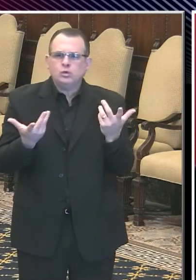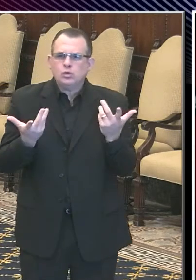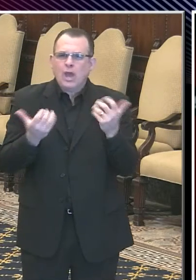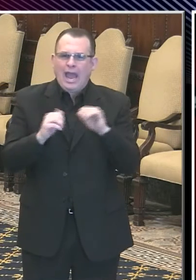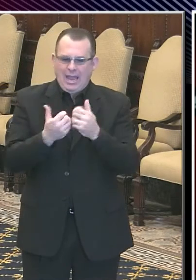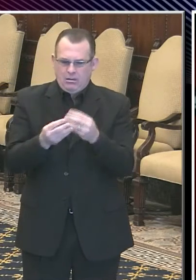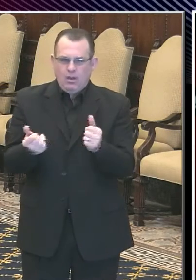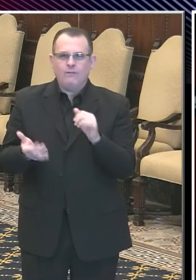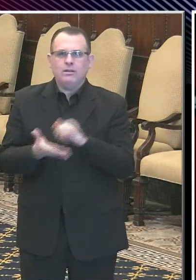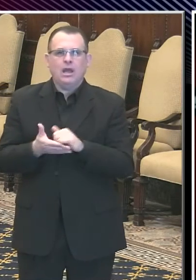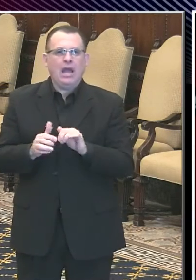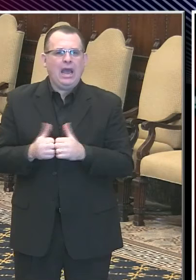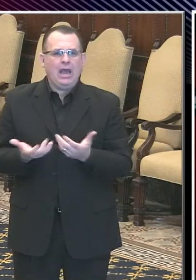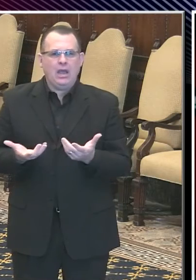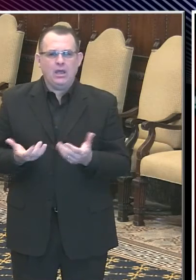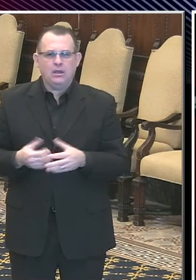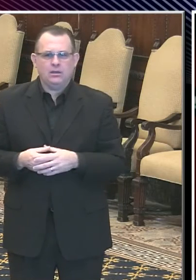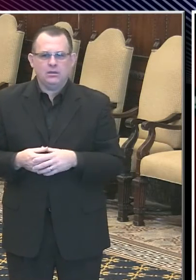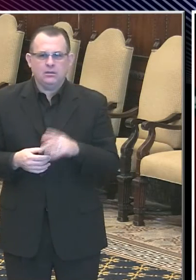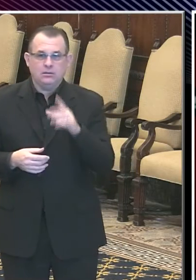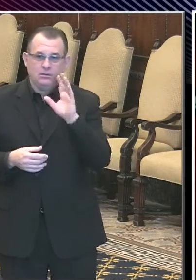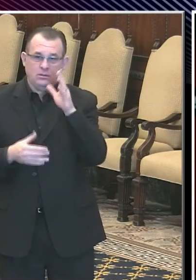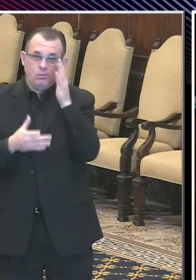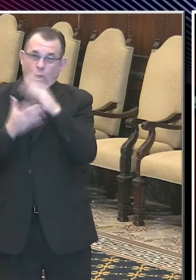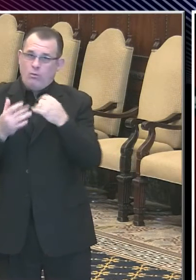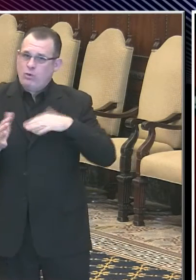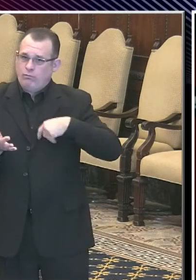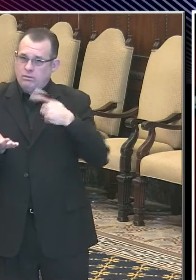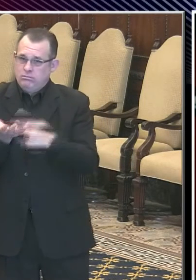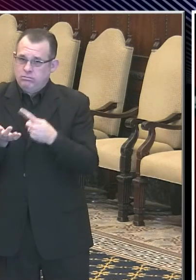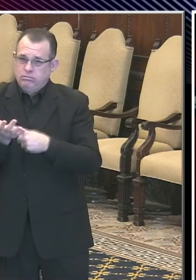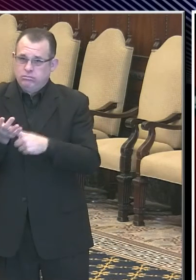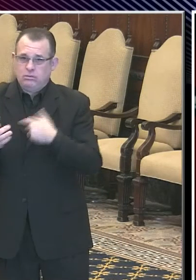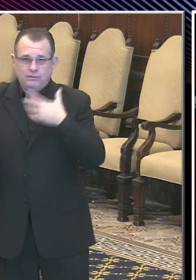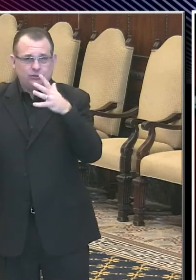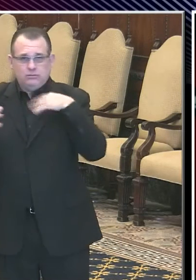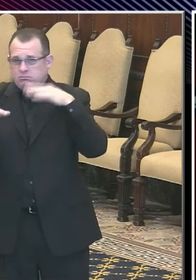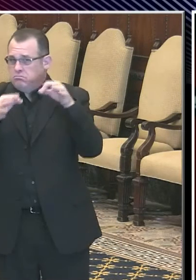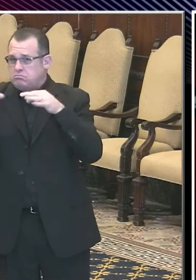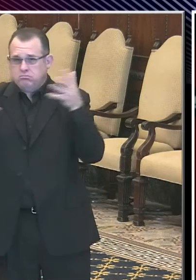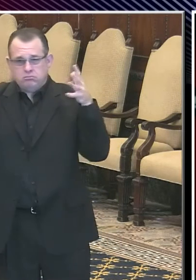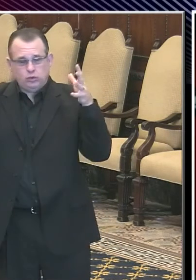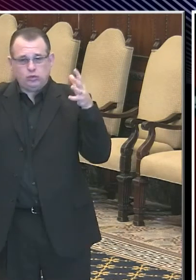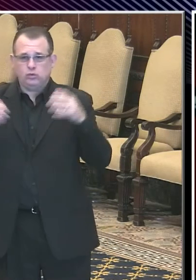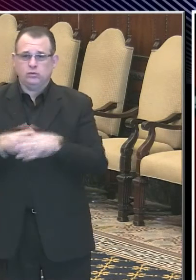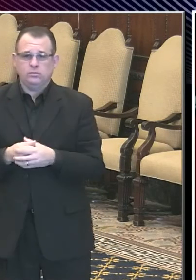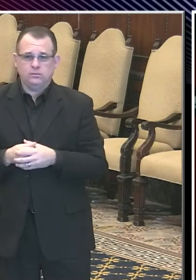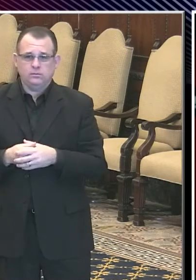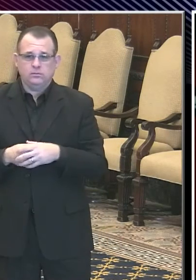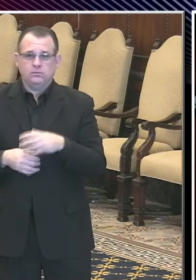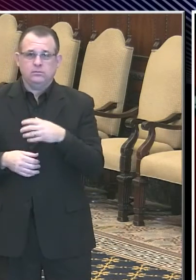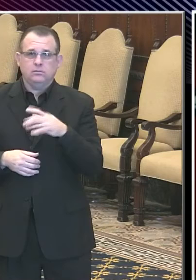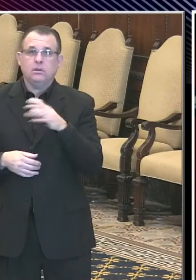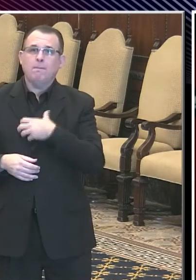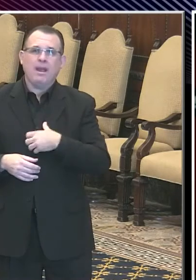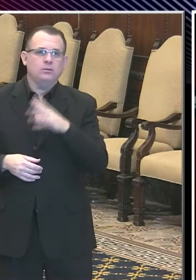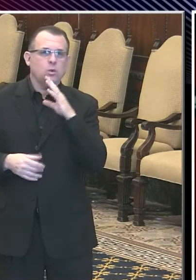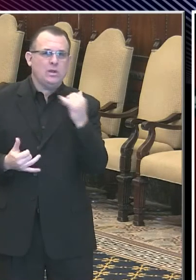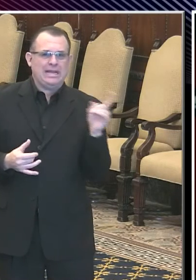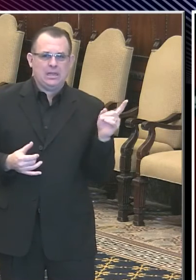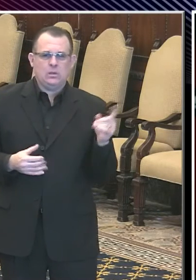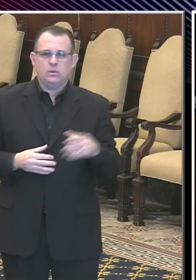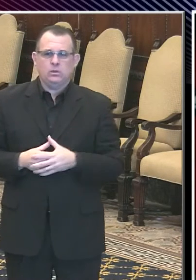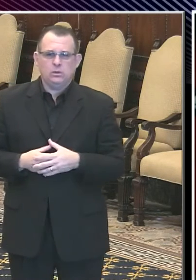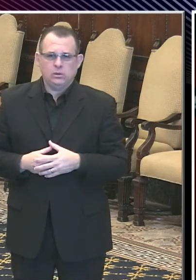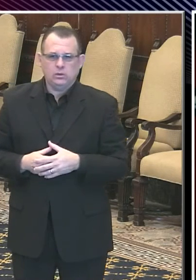Well, we had part of our talking points yesterday was to explain to people that the problems that disposing of wipes,